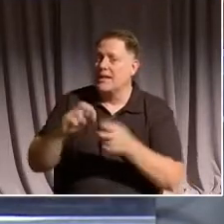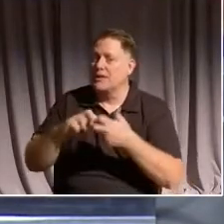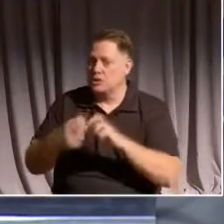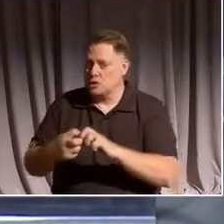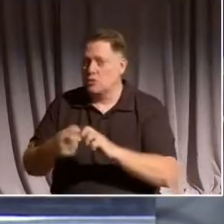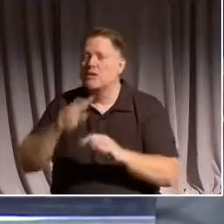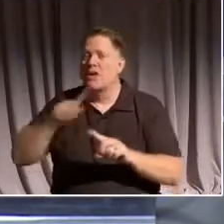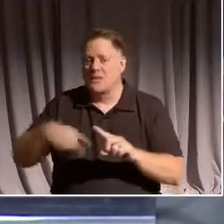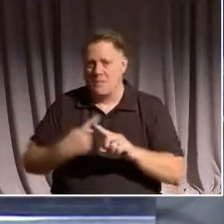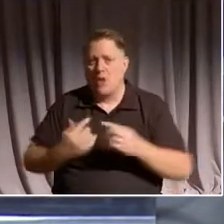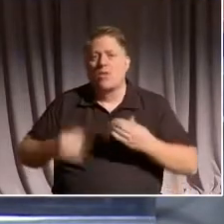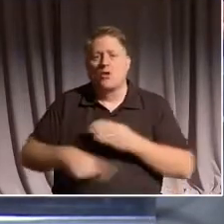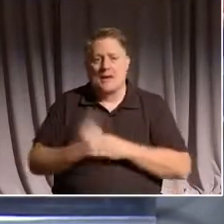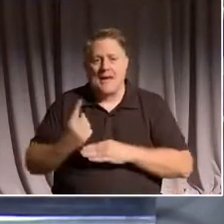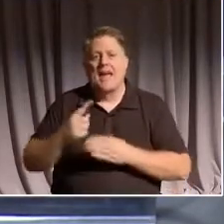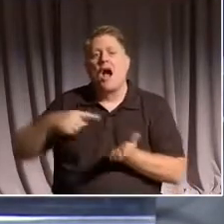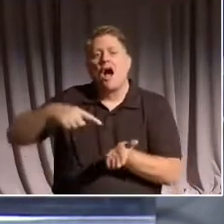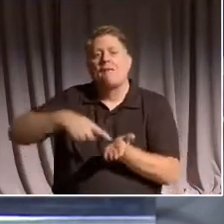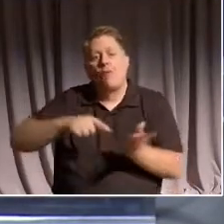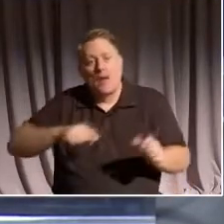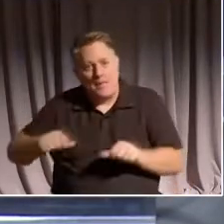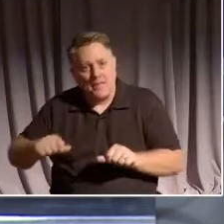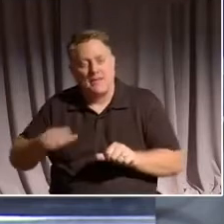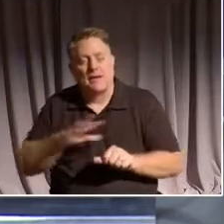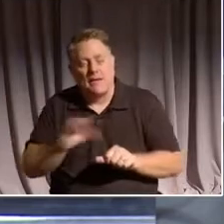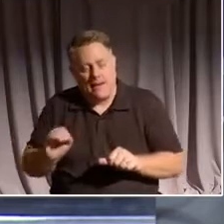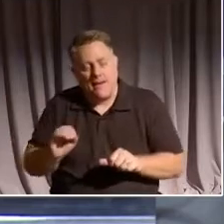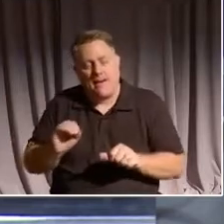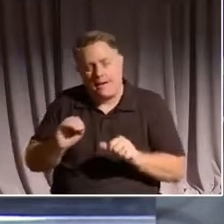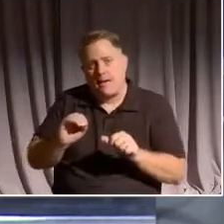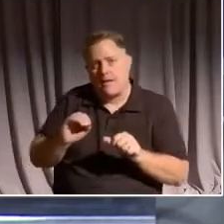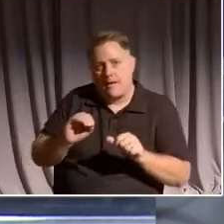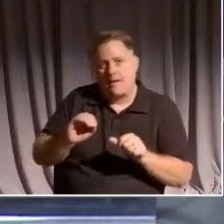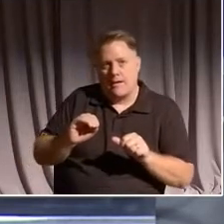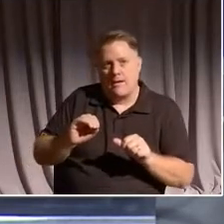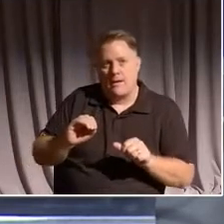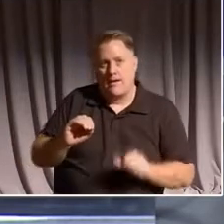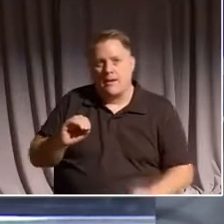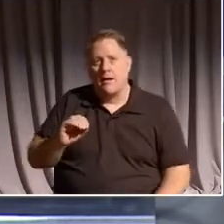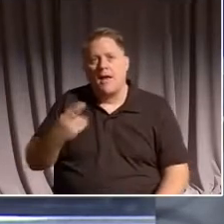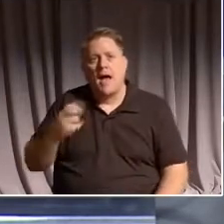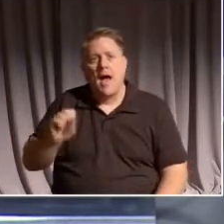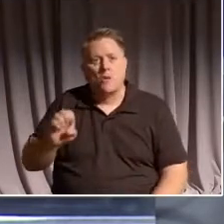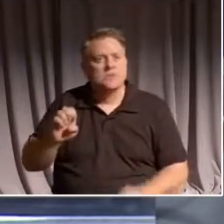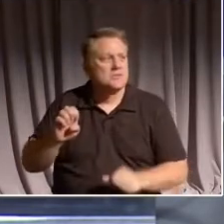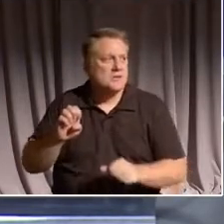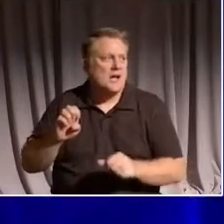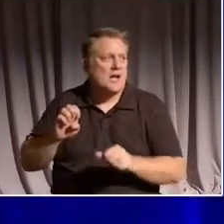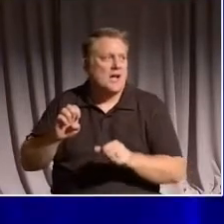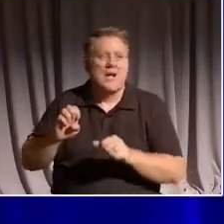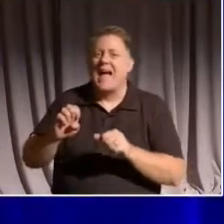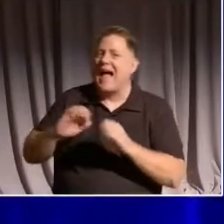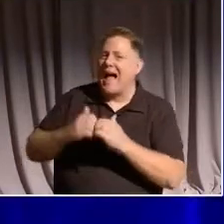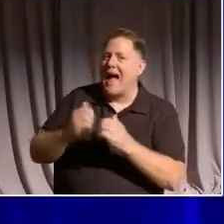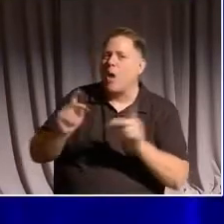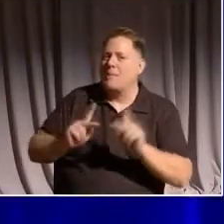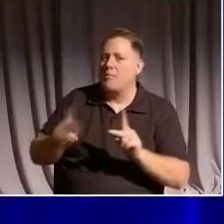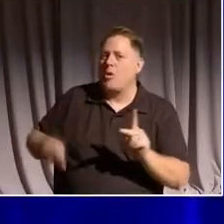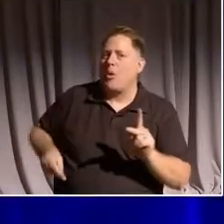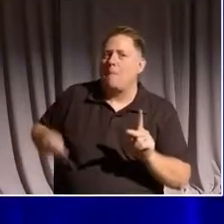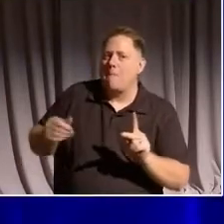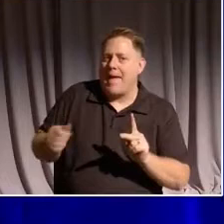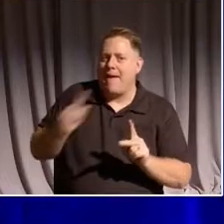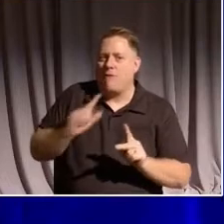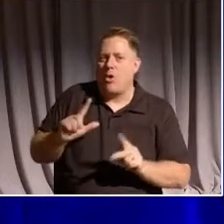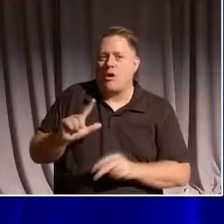about throughout the day, which is the affordability issue and how as a state we can address this broader issue of how people pay for